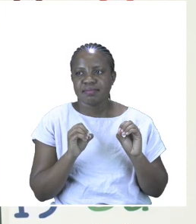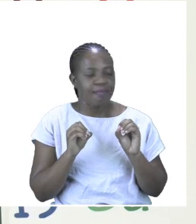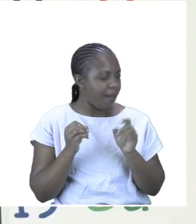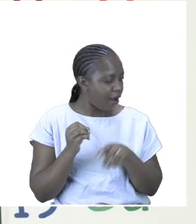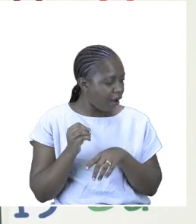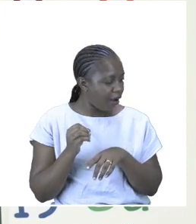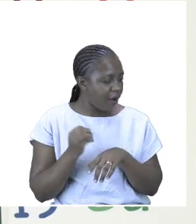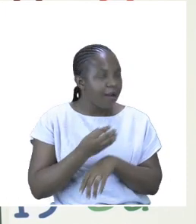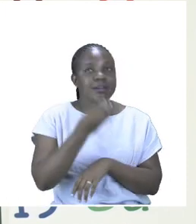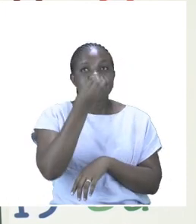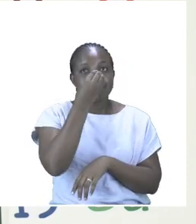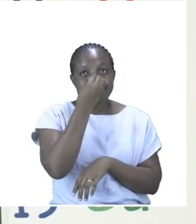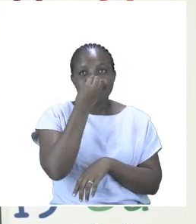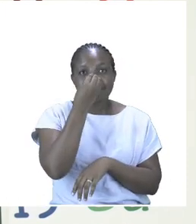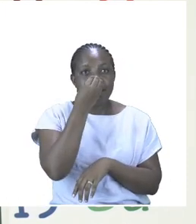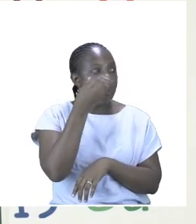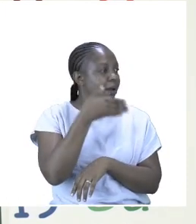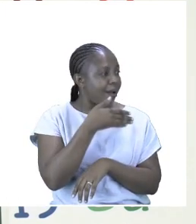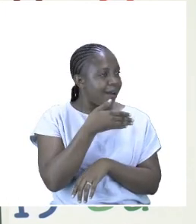Zoshi, where are you?